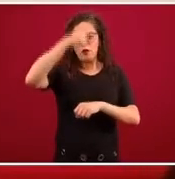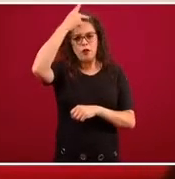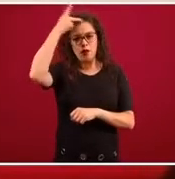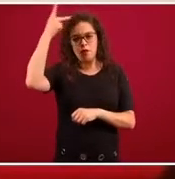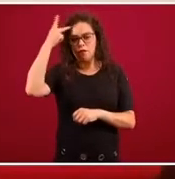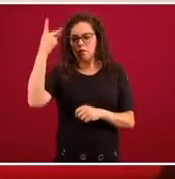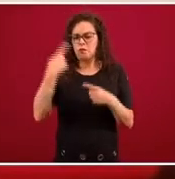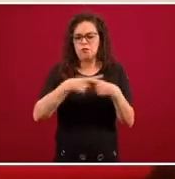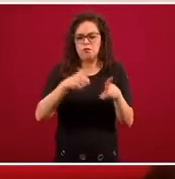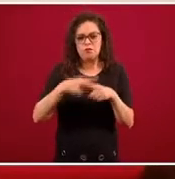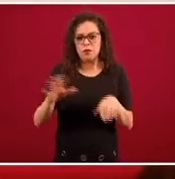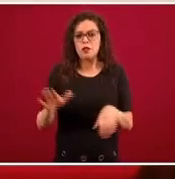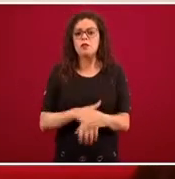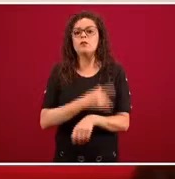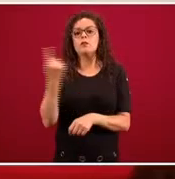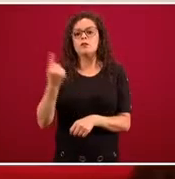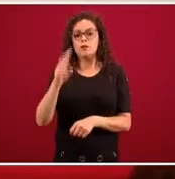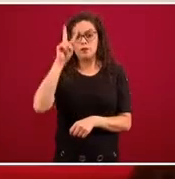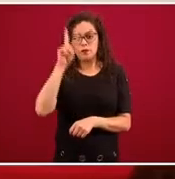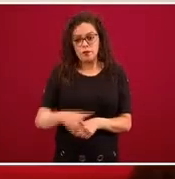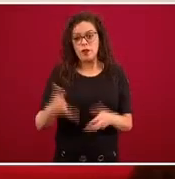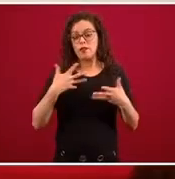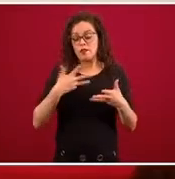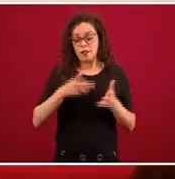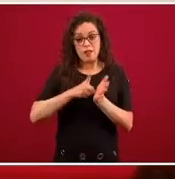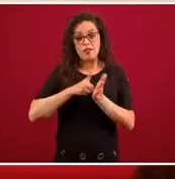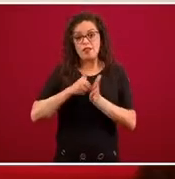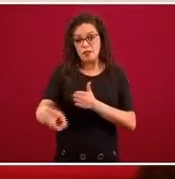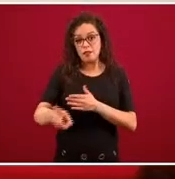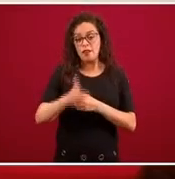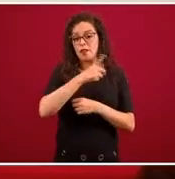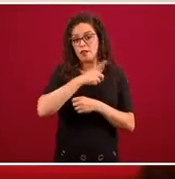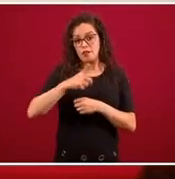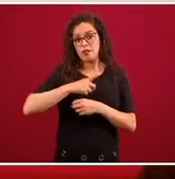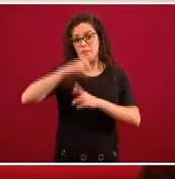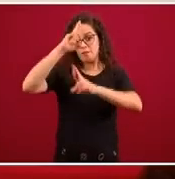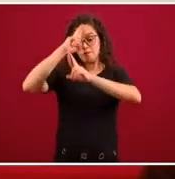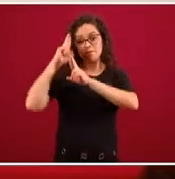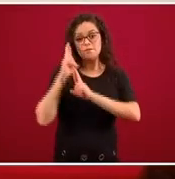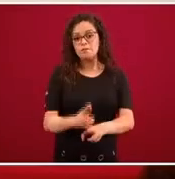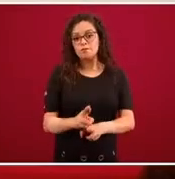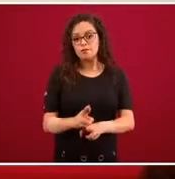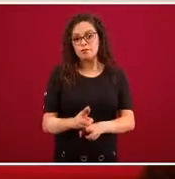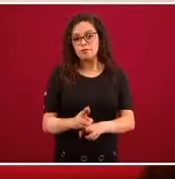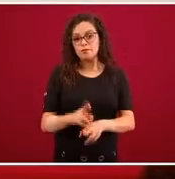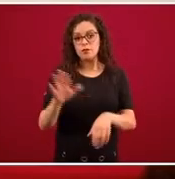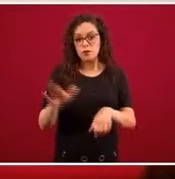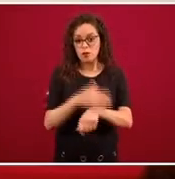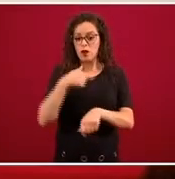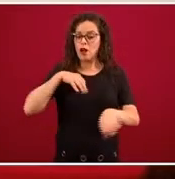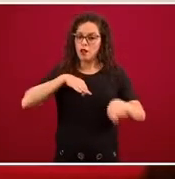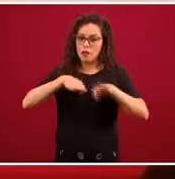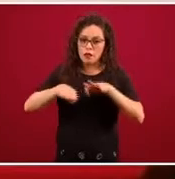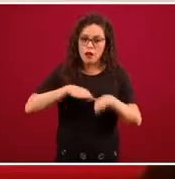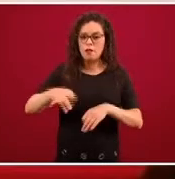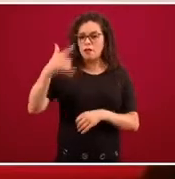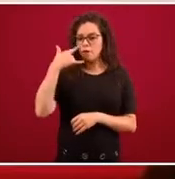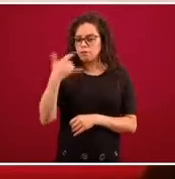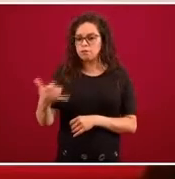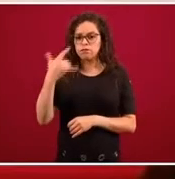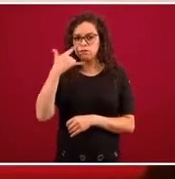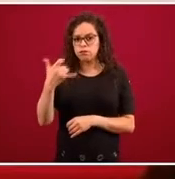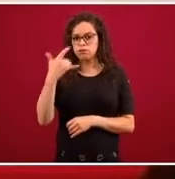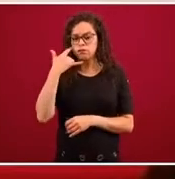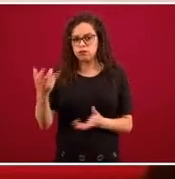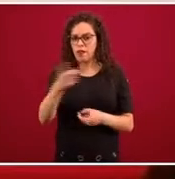workers, because it is a right. We have a right to being respected, and I think we have